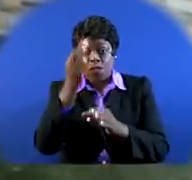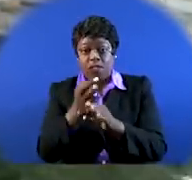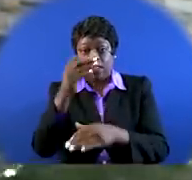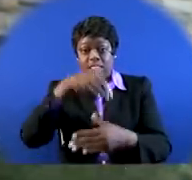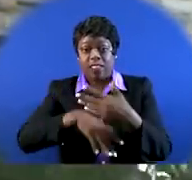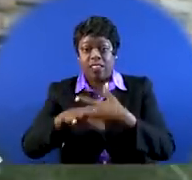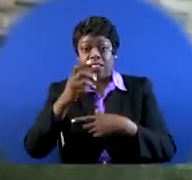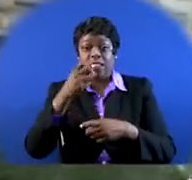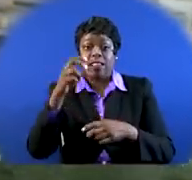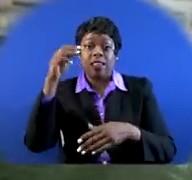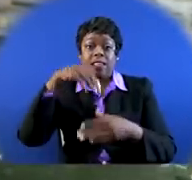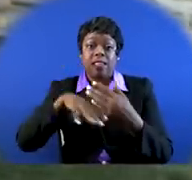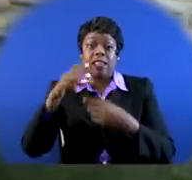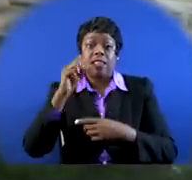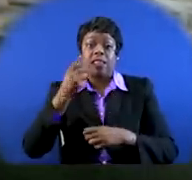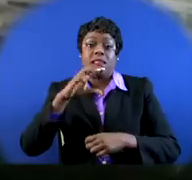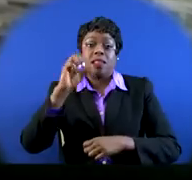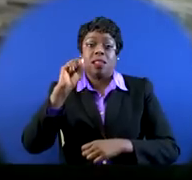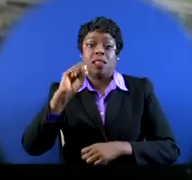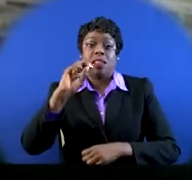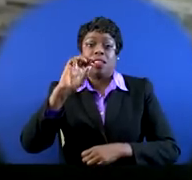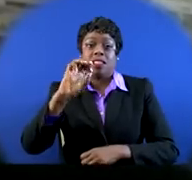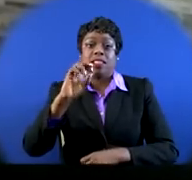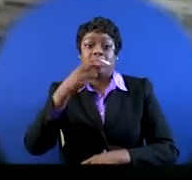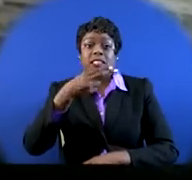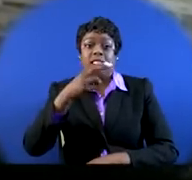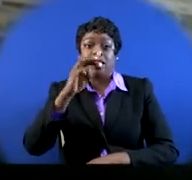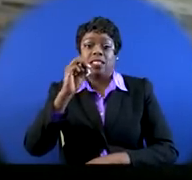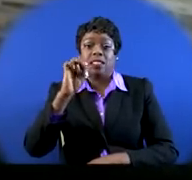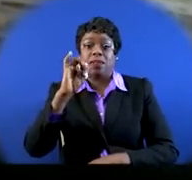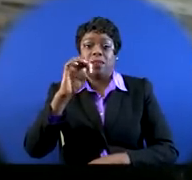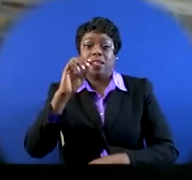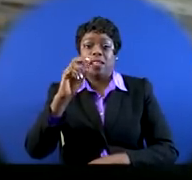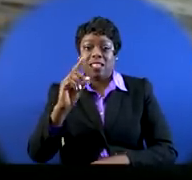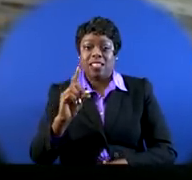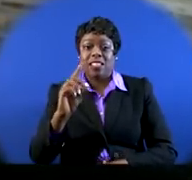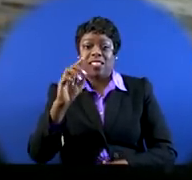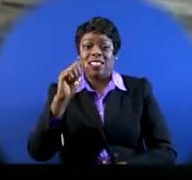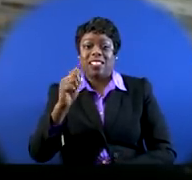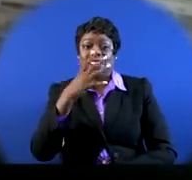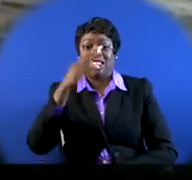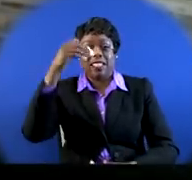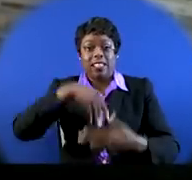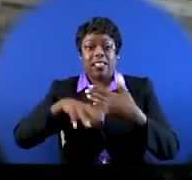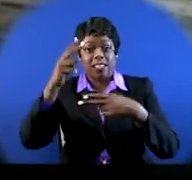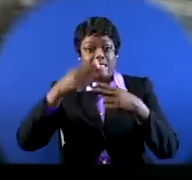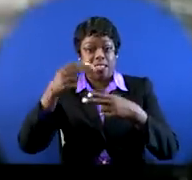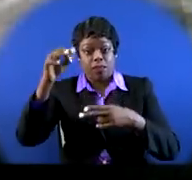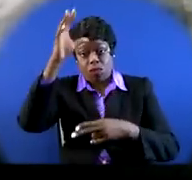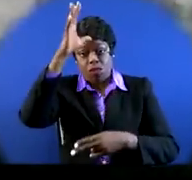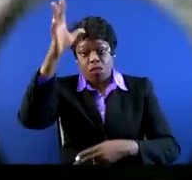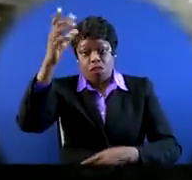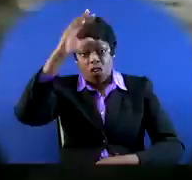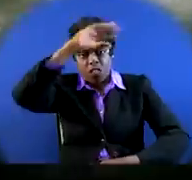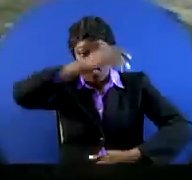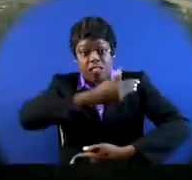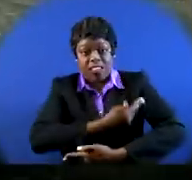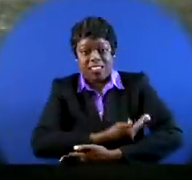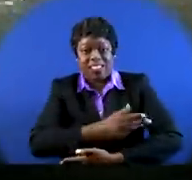sister Jezebella Annalise Schmidt, in the name of the Father and of the Son and of the Holy Ghost. Amen.